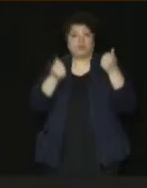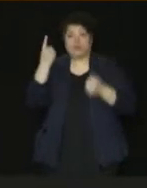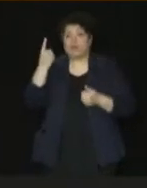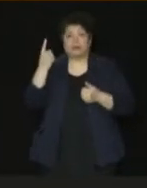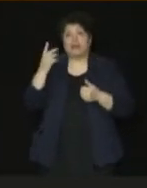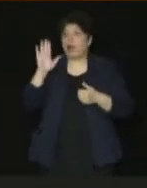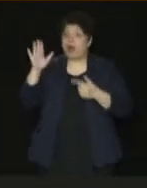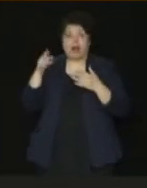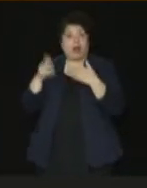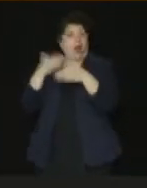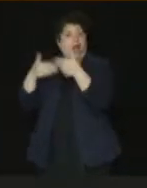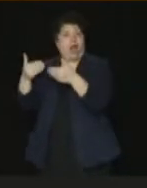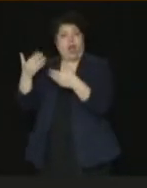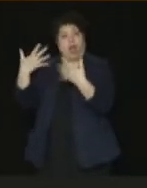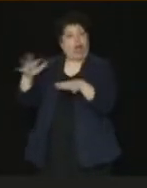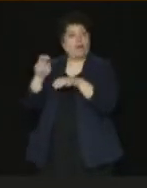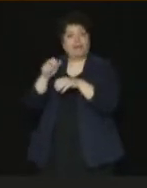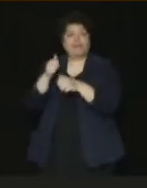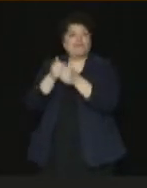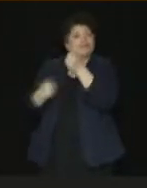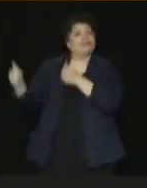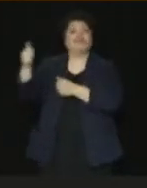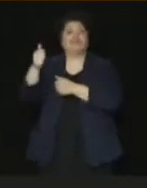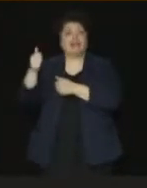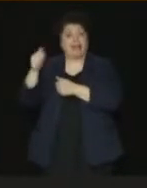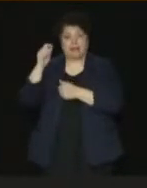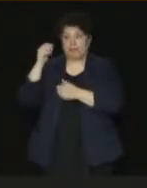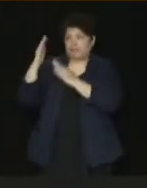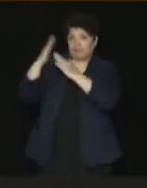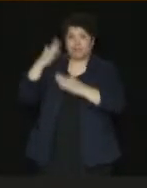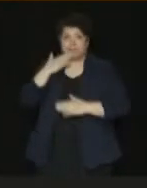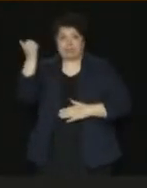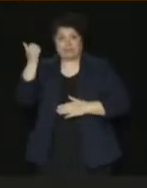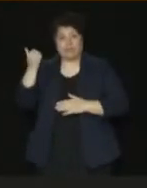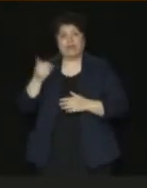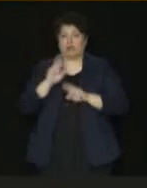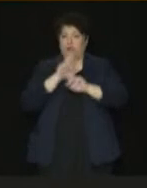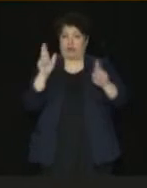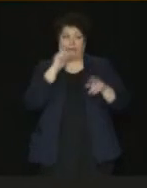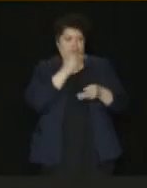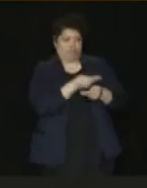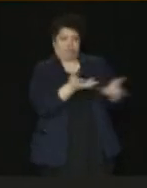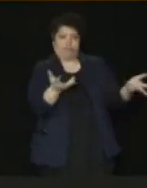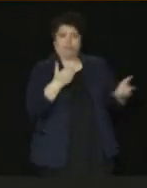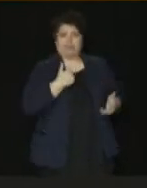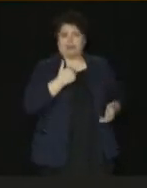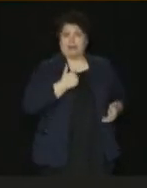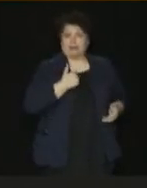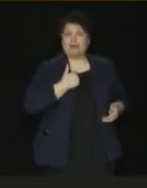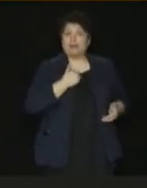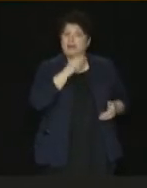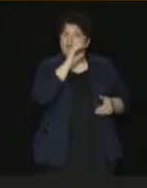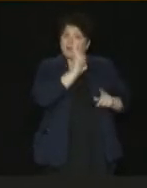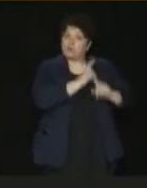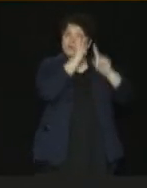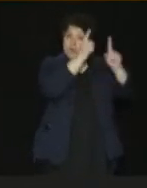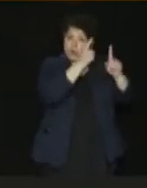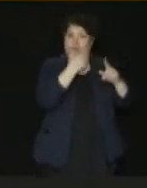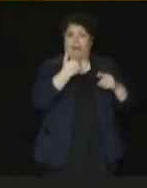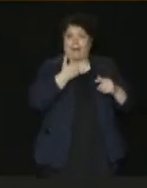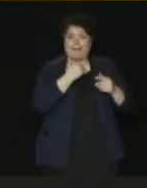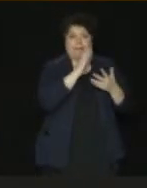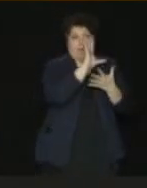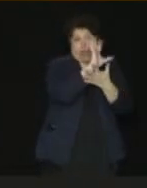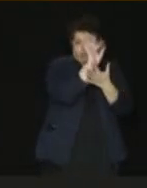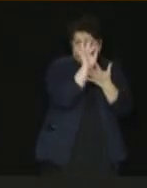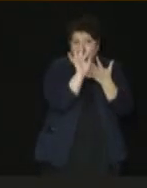quickly, Canadians are well served. That's how we developed our portfolio, and it's working very well